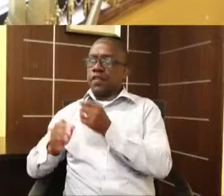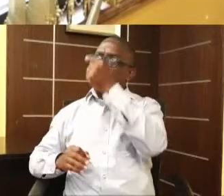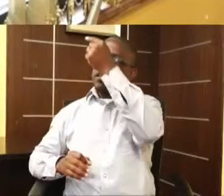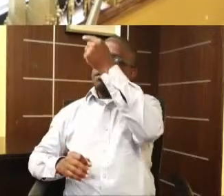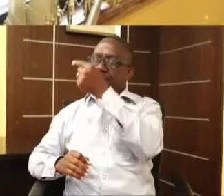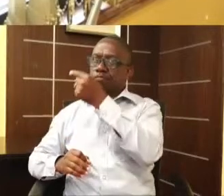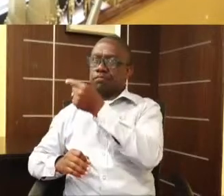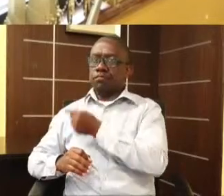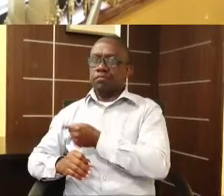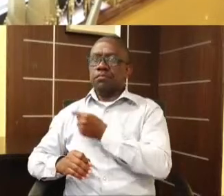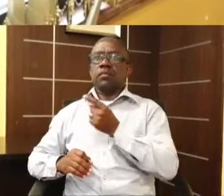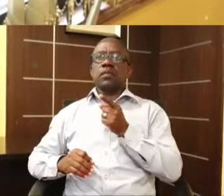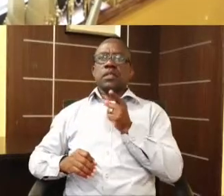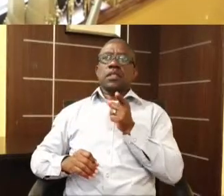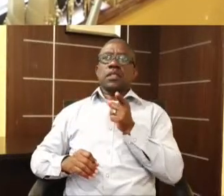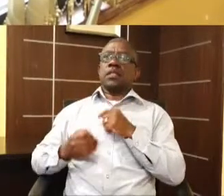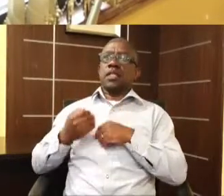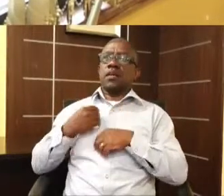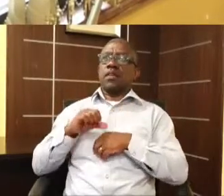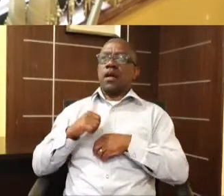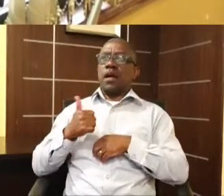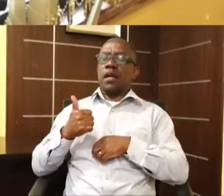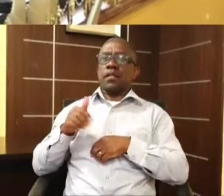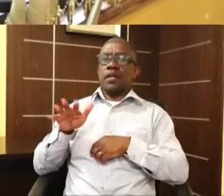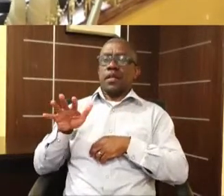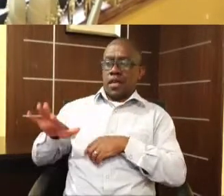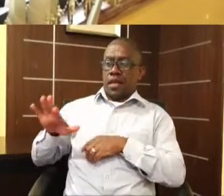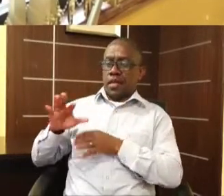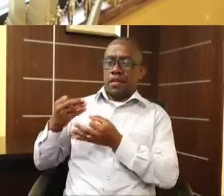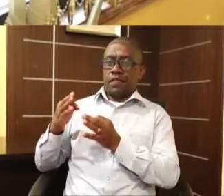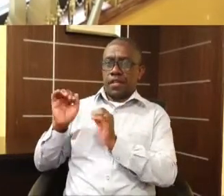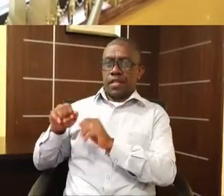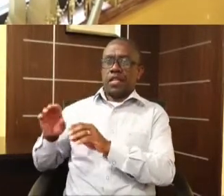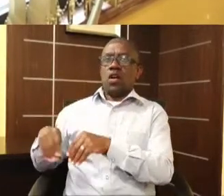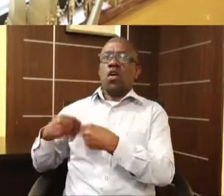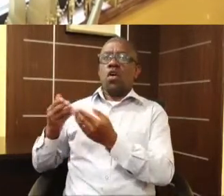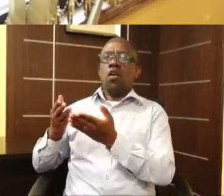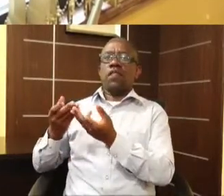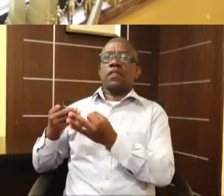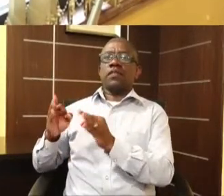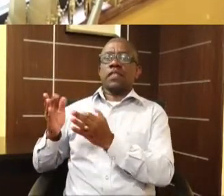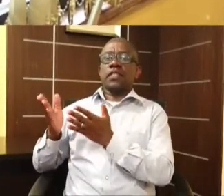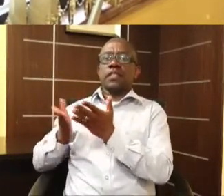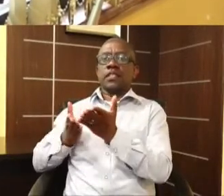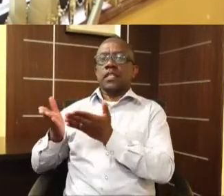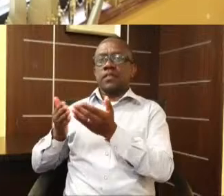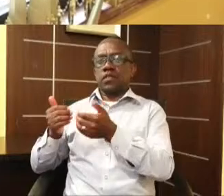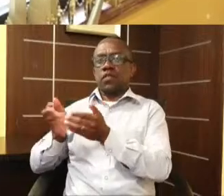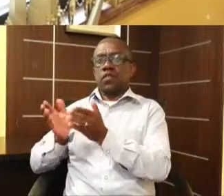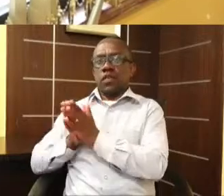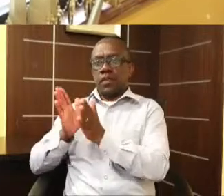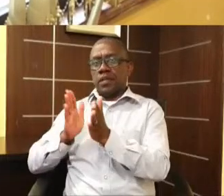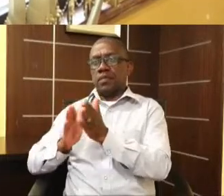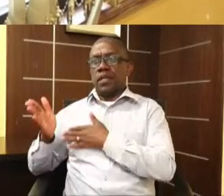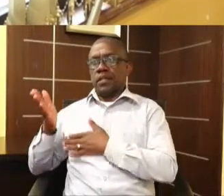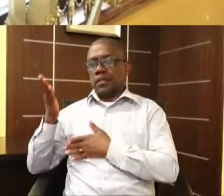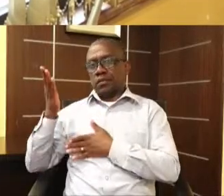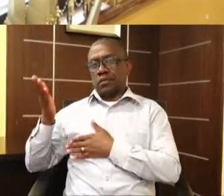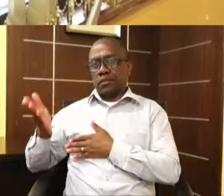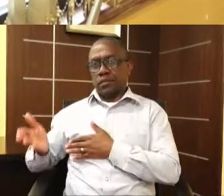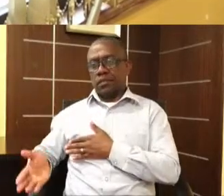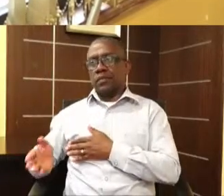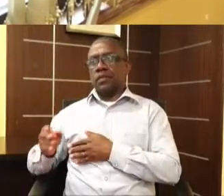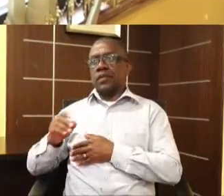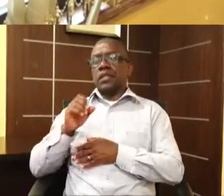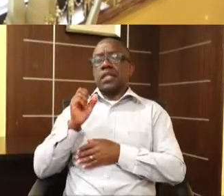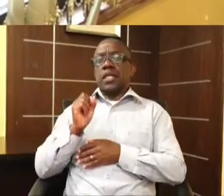have government facilities that are offering family planning for free. And then if